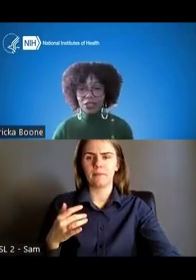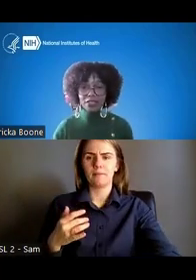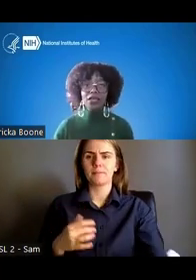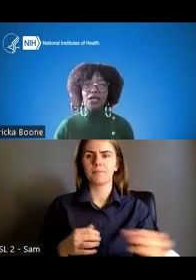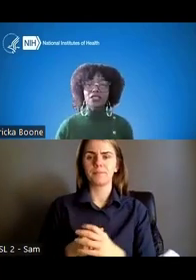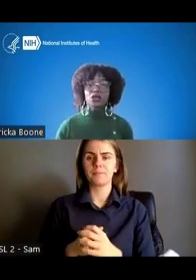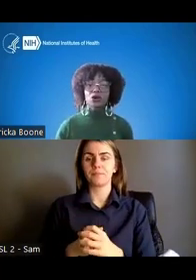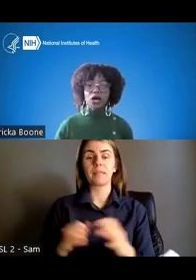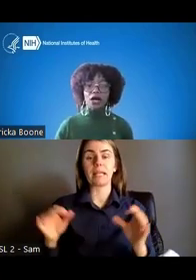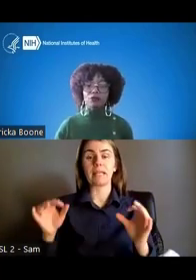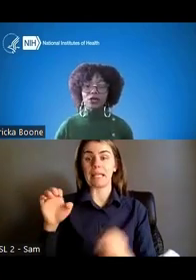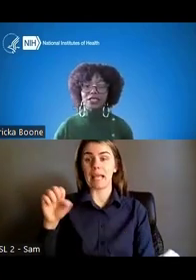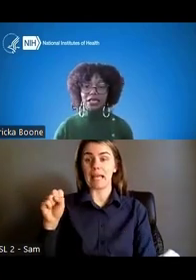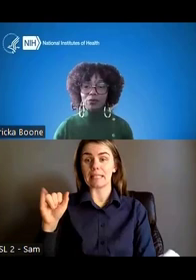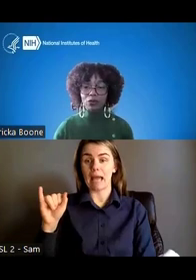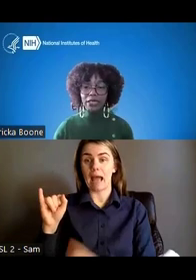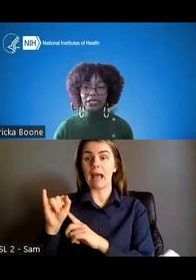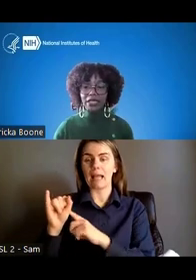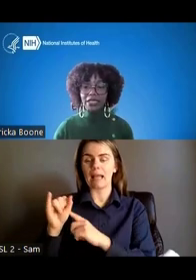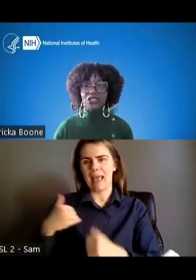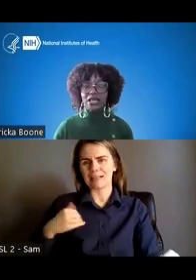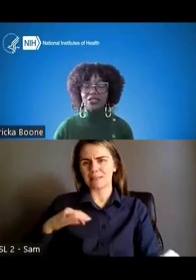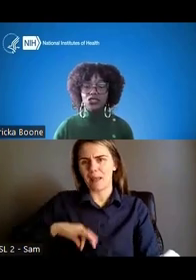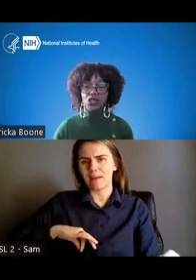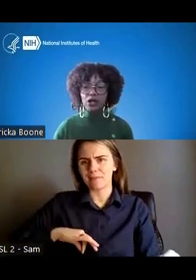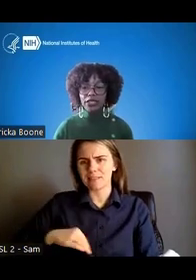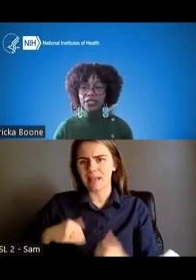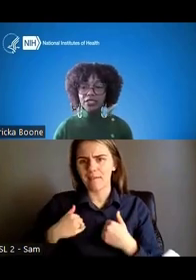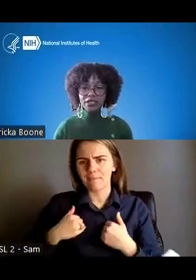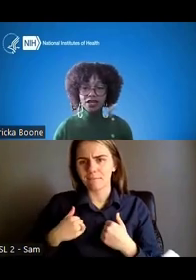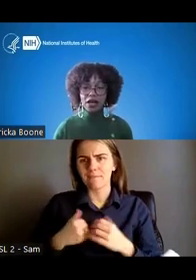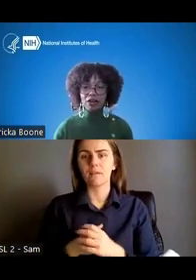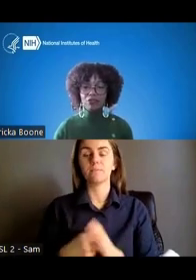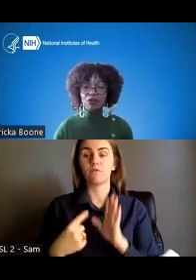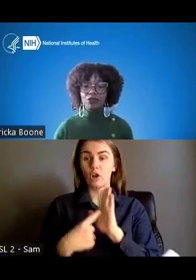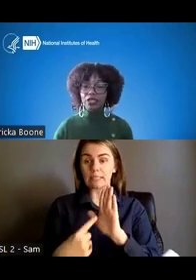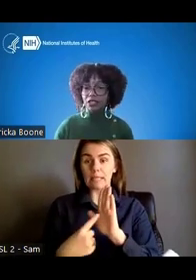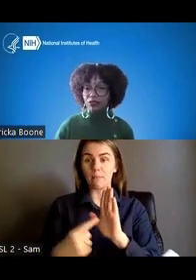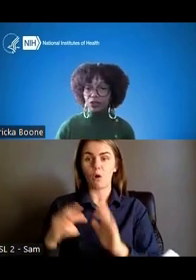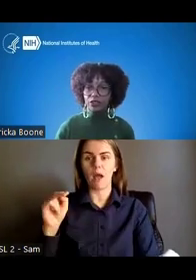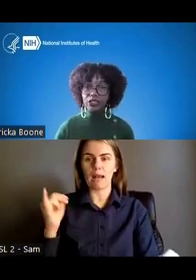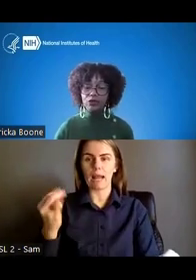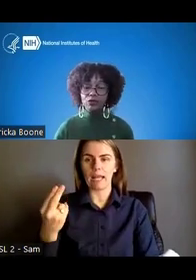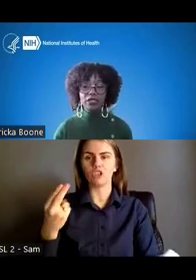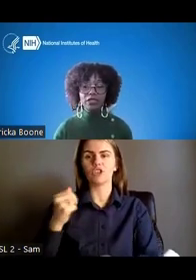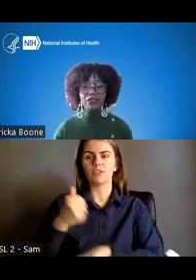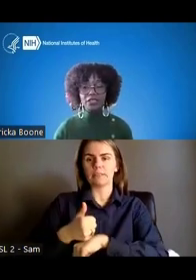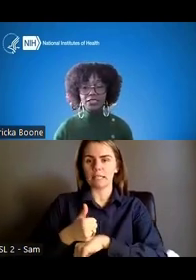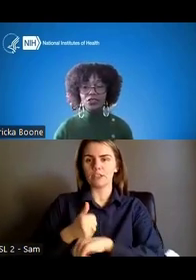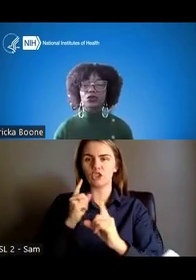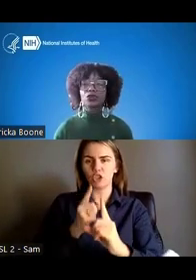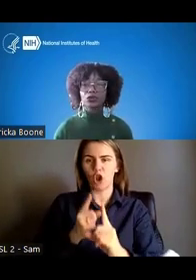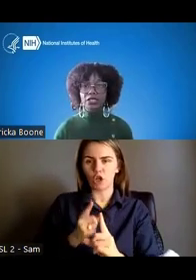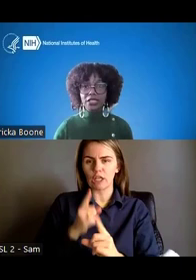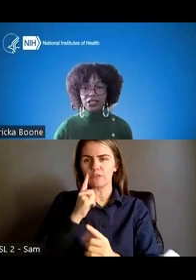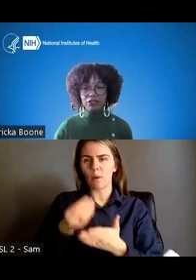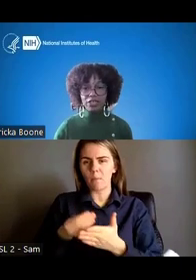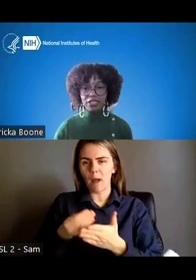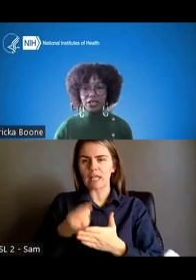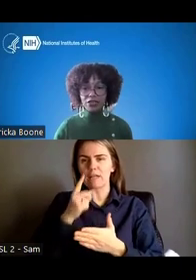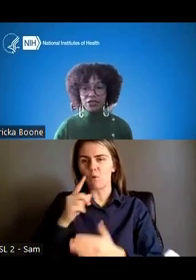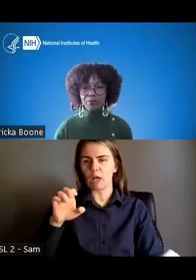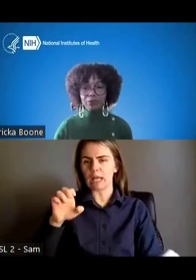its benefits. So for example, NIH sets targets for funding for early career investigators or early